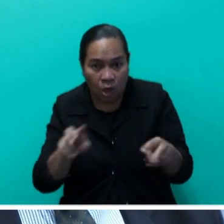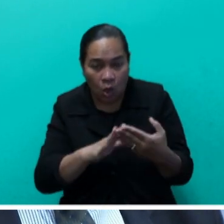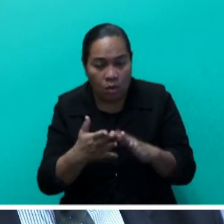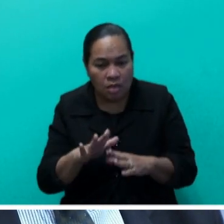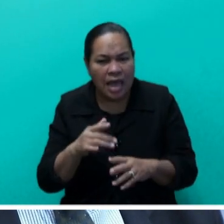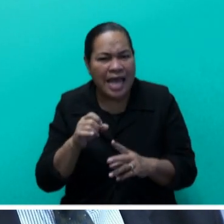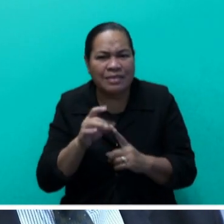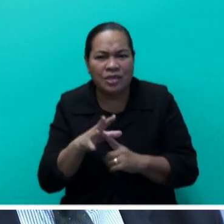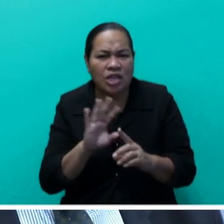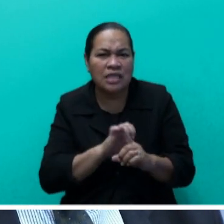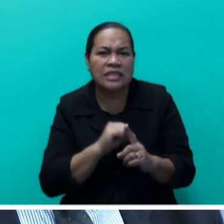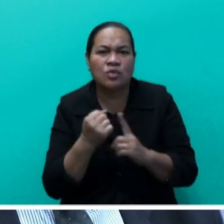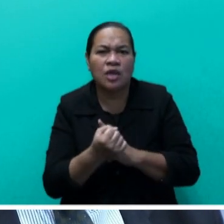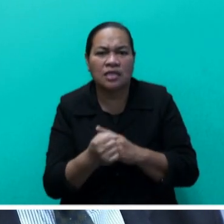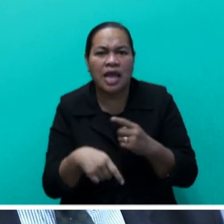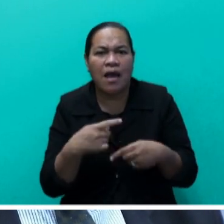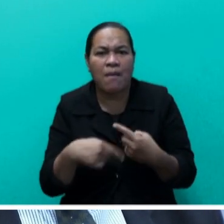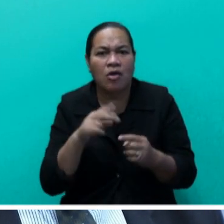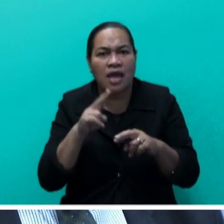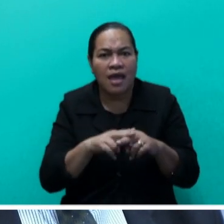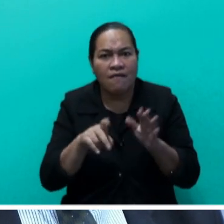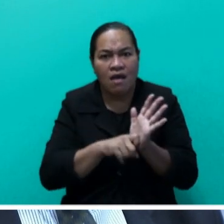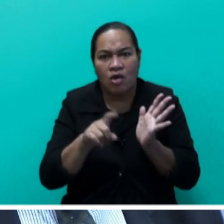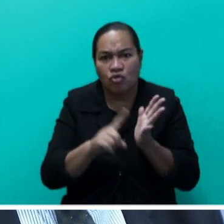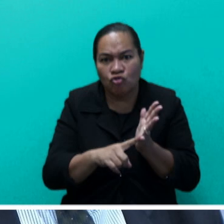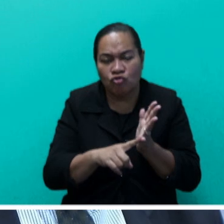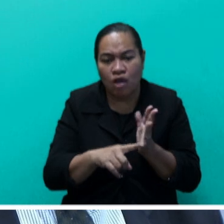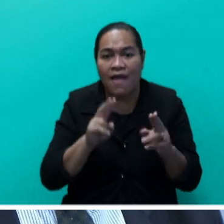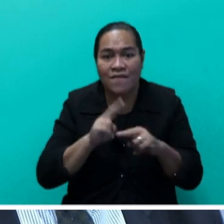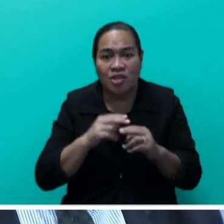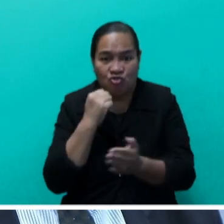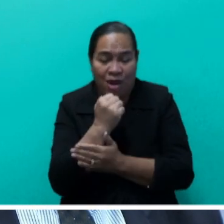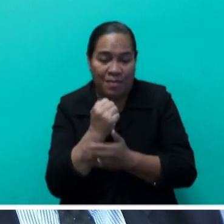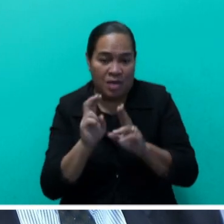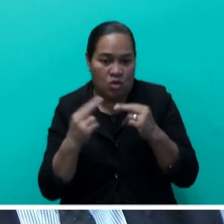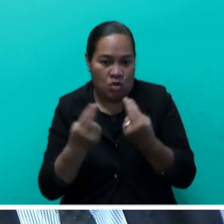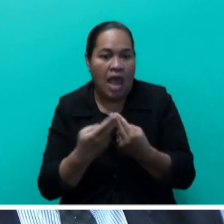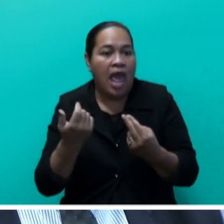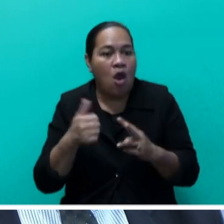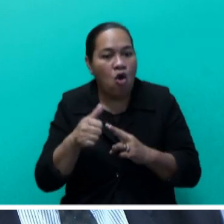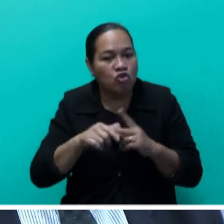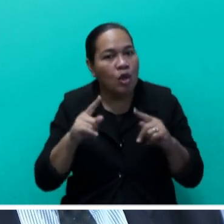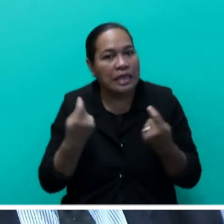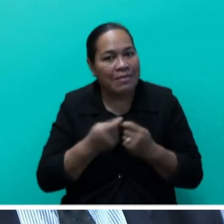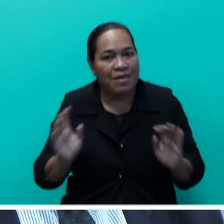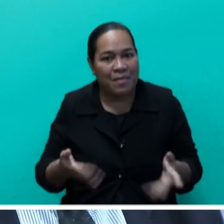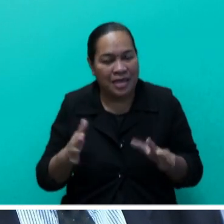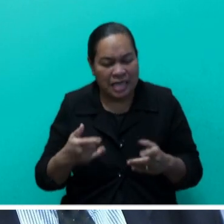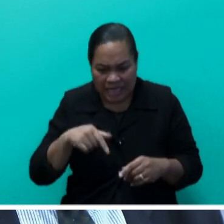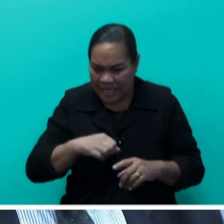situation involving the Fiji Rugby Union and players. As a nation with deep-rooted pride in our